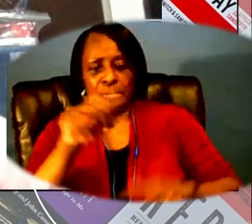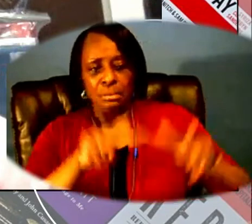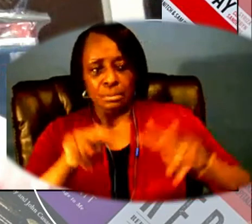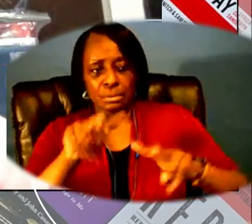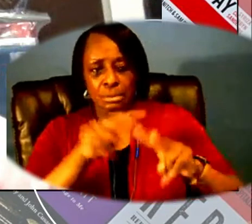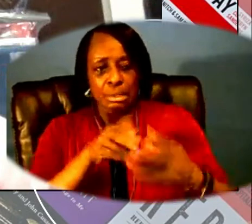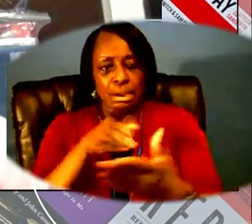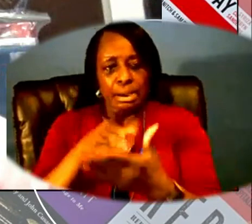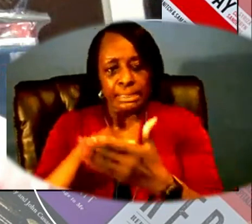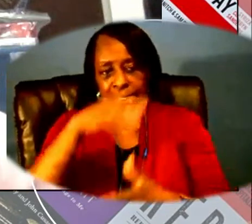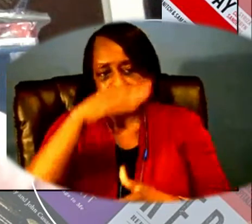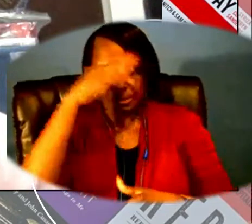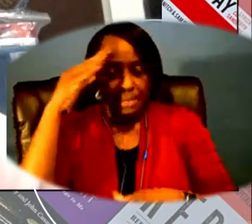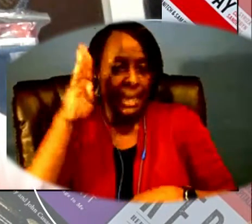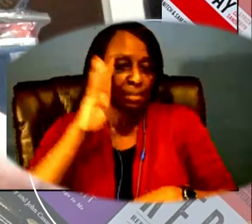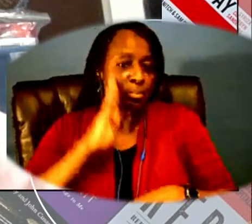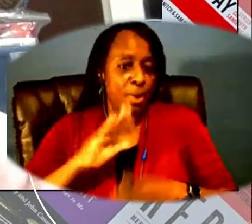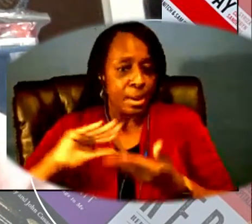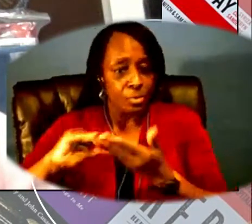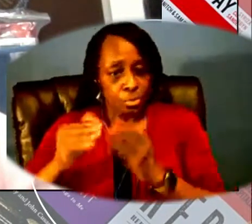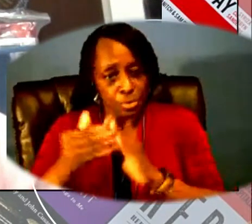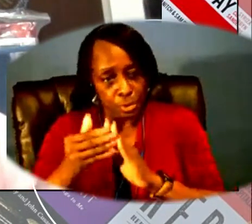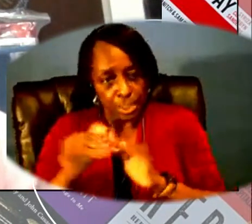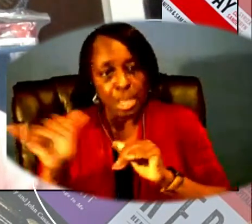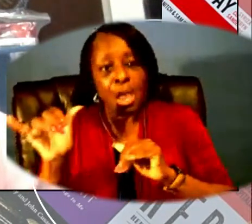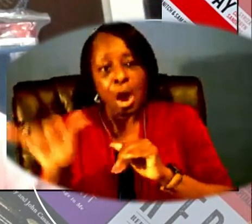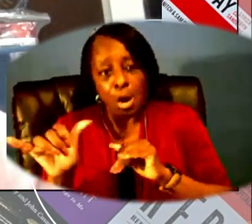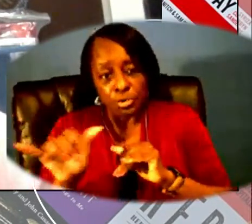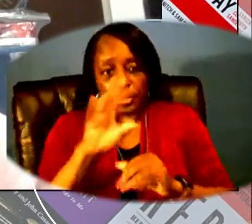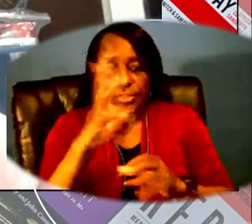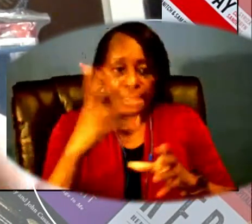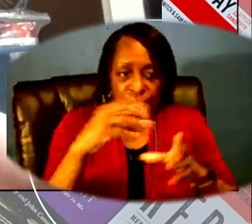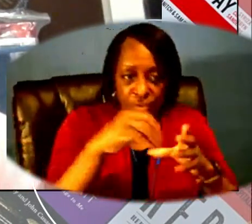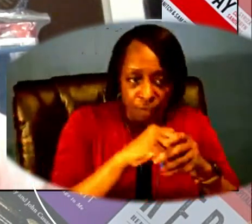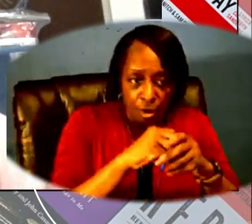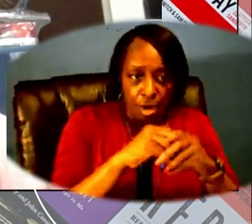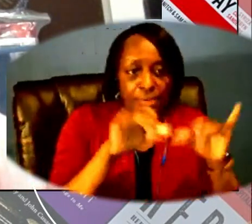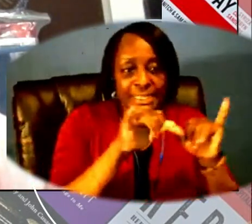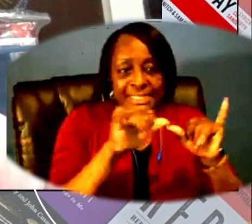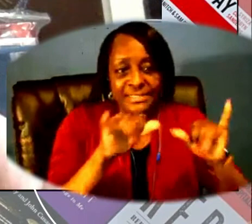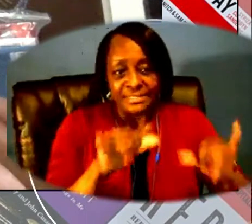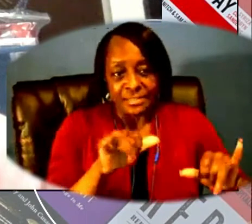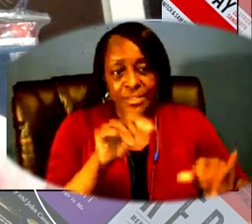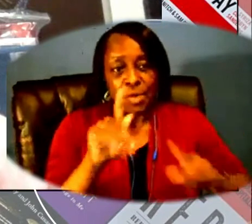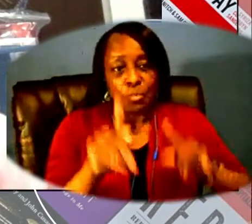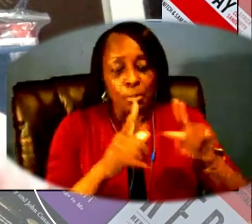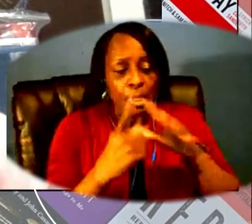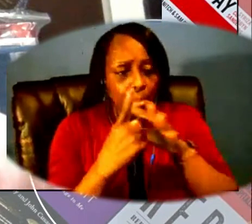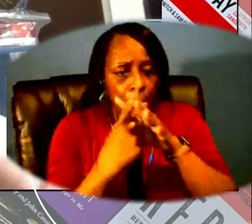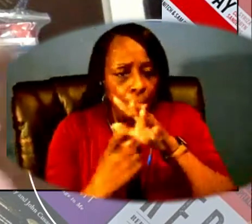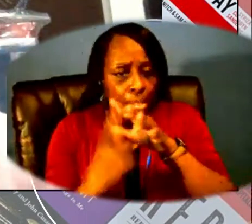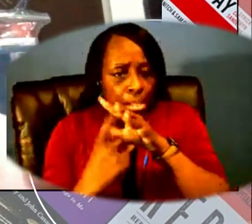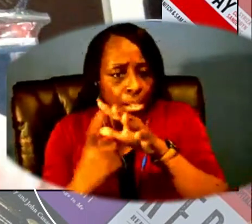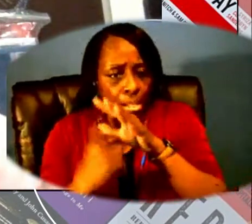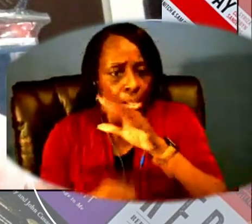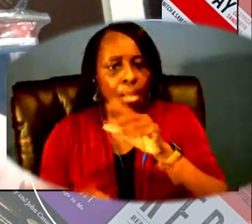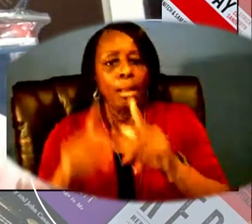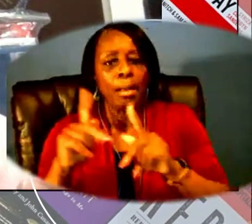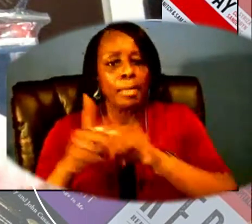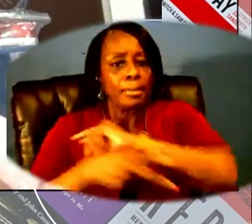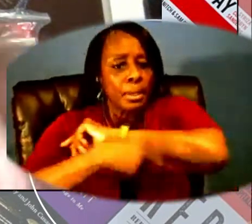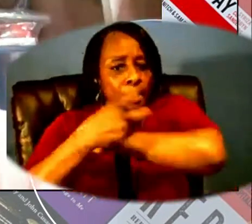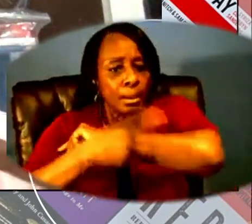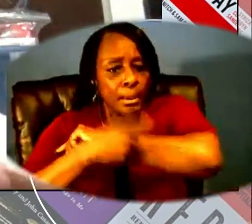communities, we're also seeing that same criminalization being fed into these systems where people are being disappeared and kidnapped into these